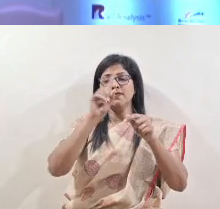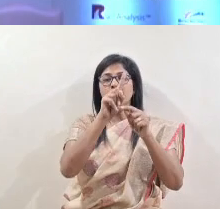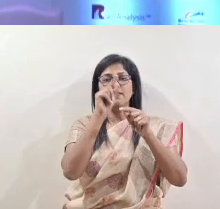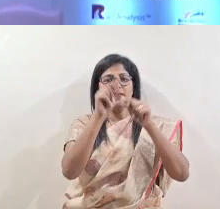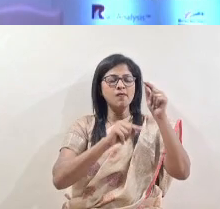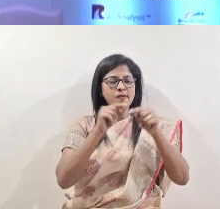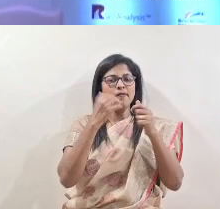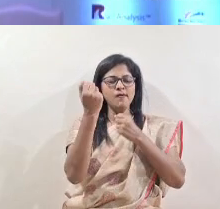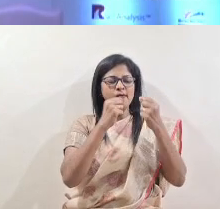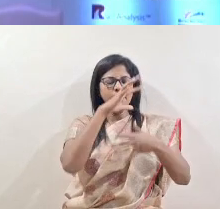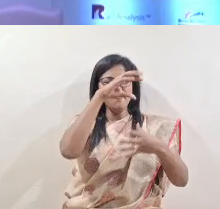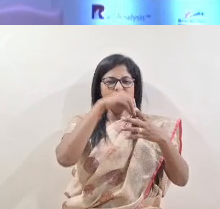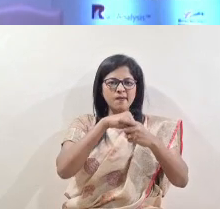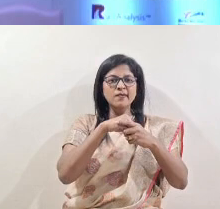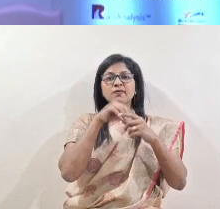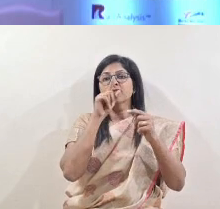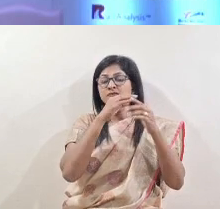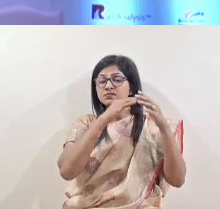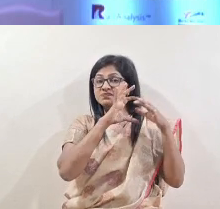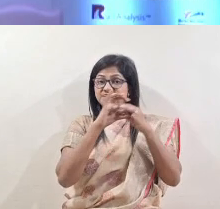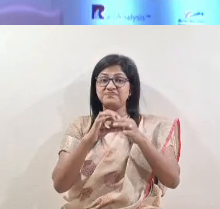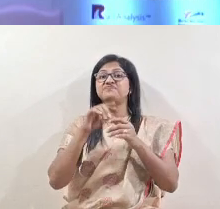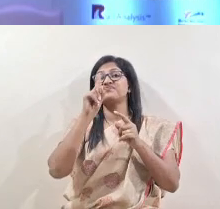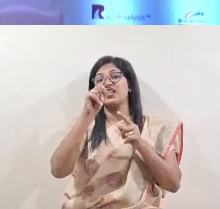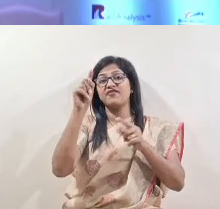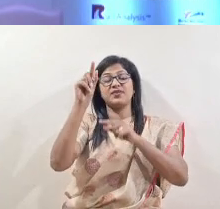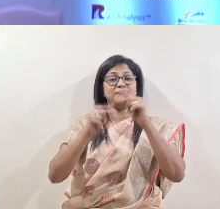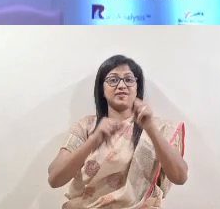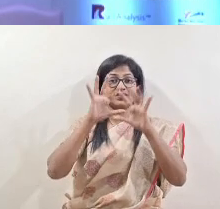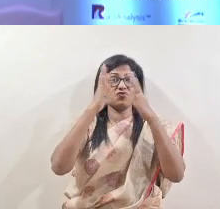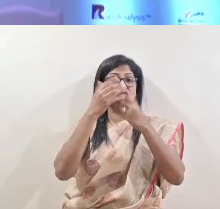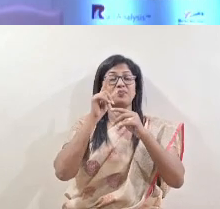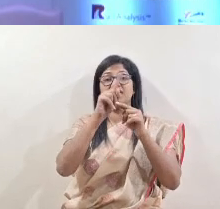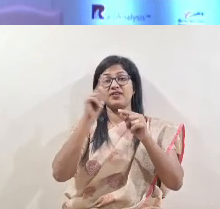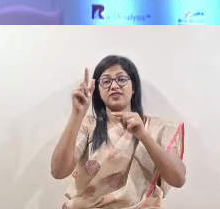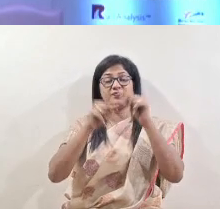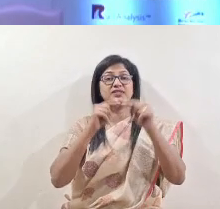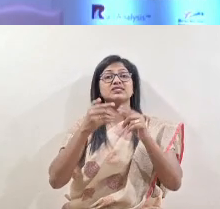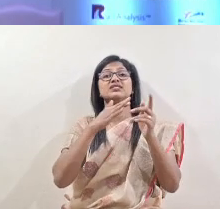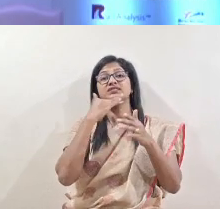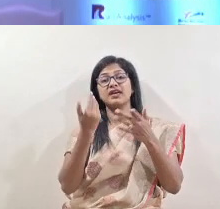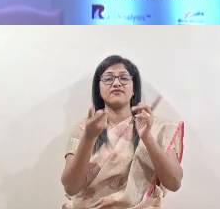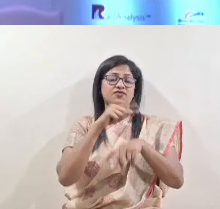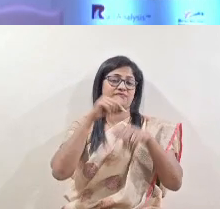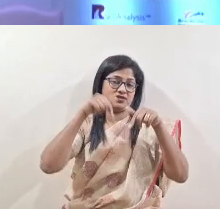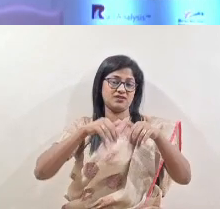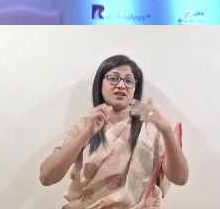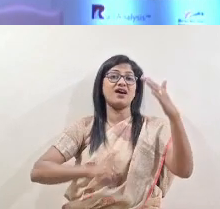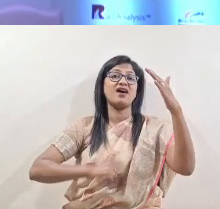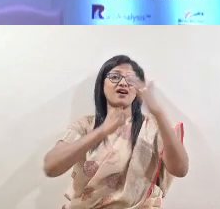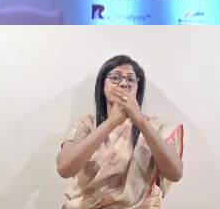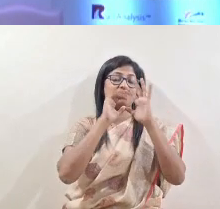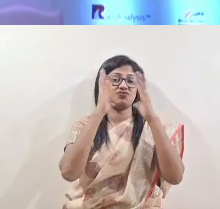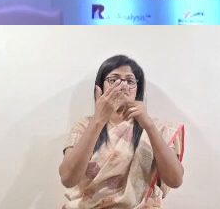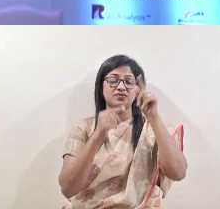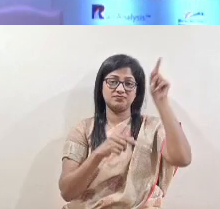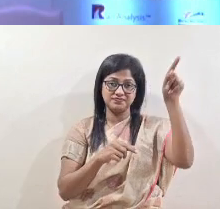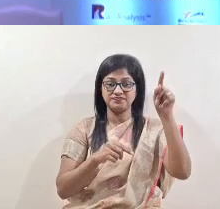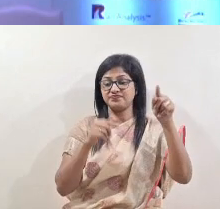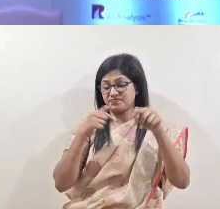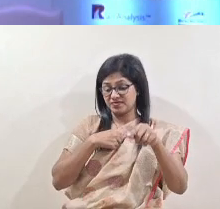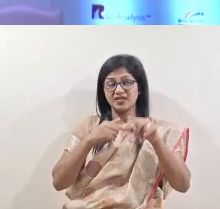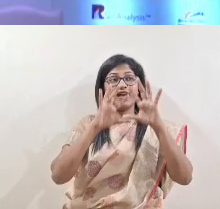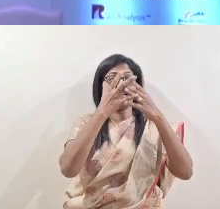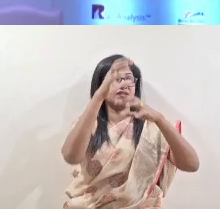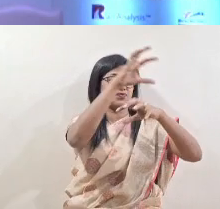of the world's vehicles, and we contribute to 11% of the global deaths, which is highest in the world. Which means that this problem is 3 times bigger than us than